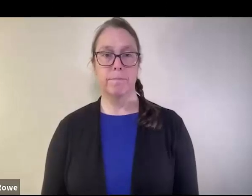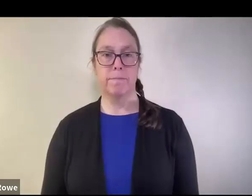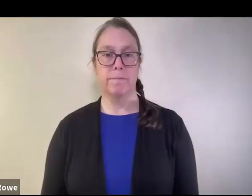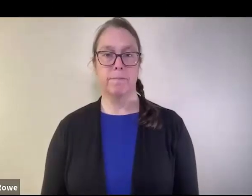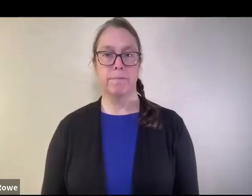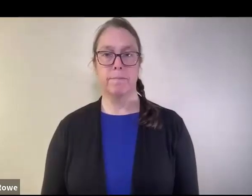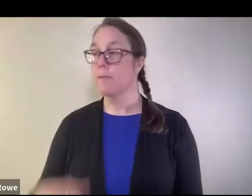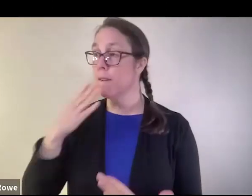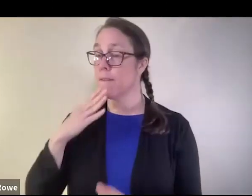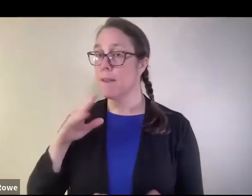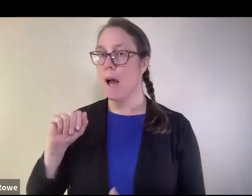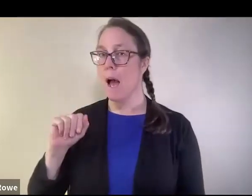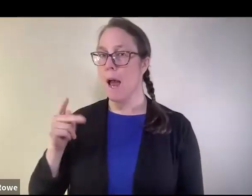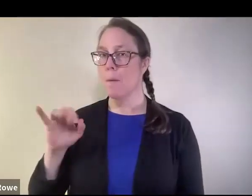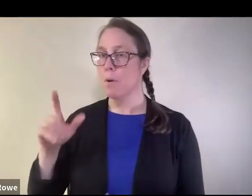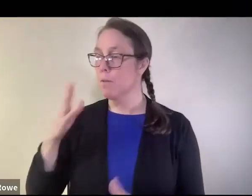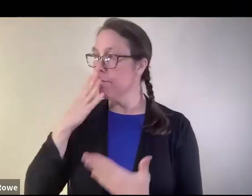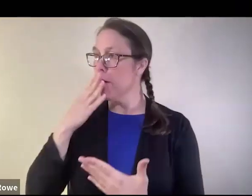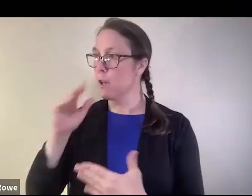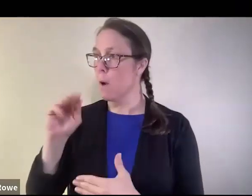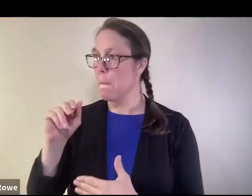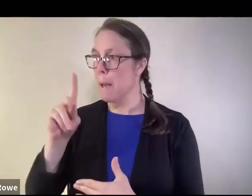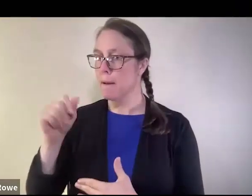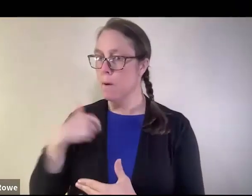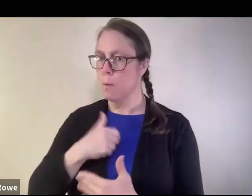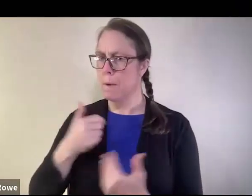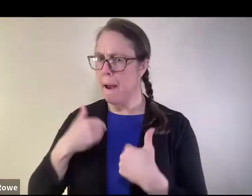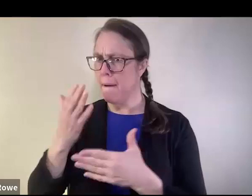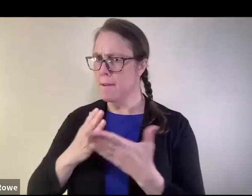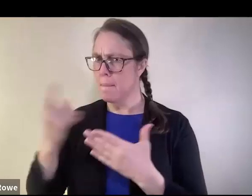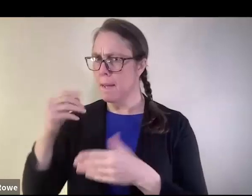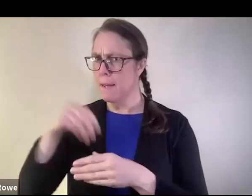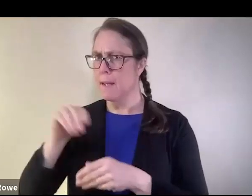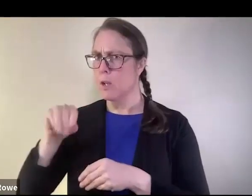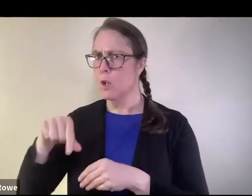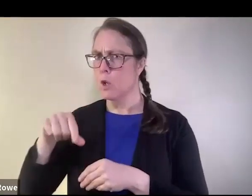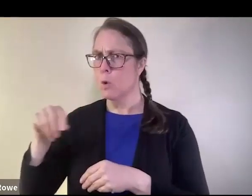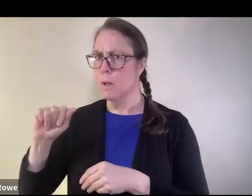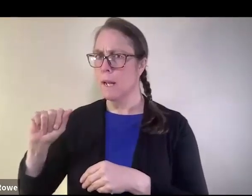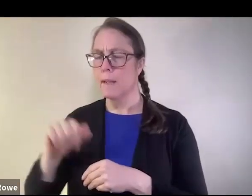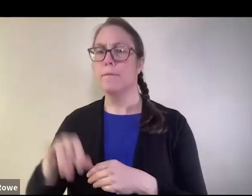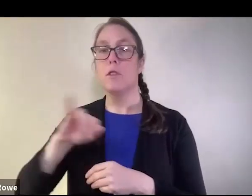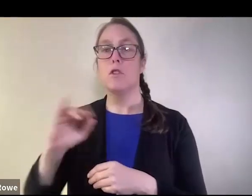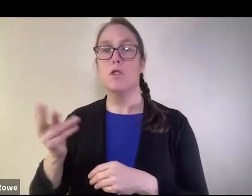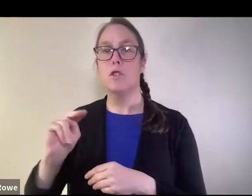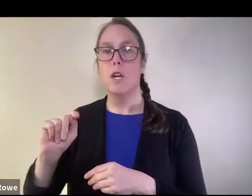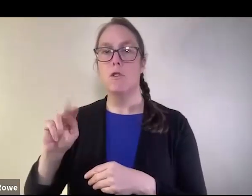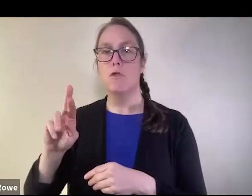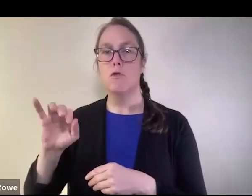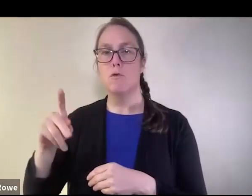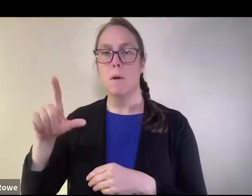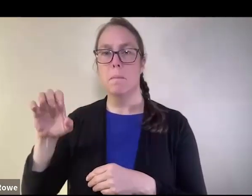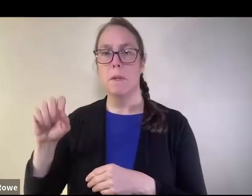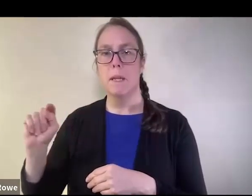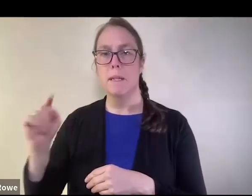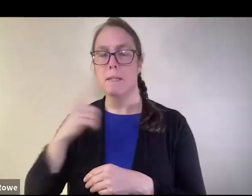Thank you, Amanda. We do have some in the Q&A. Jan Triplett, there is a